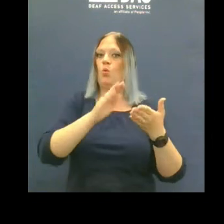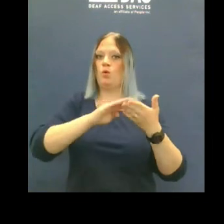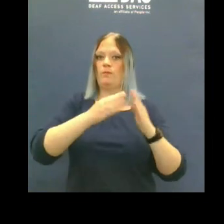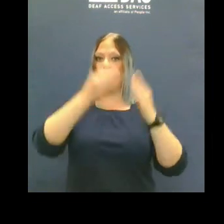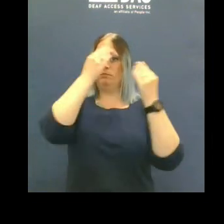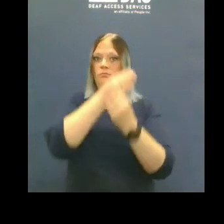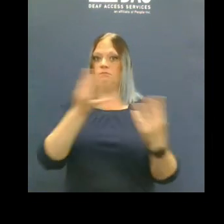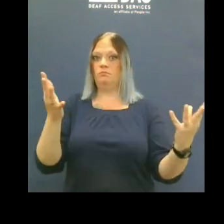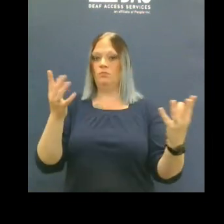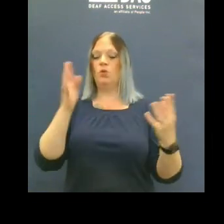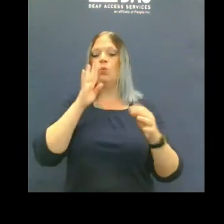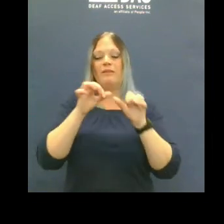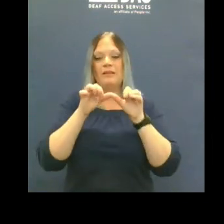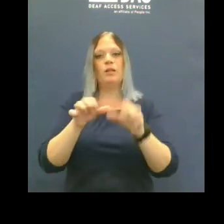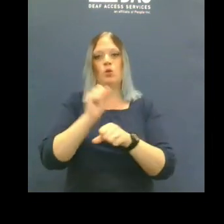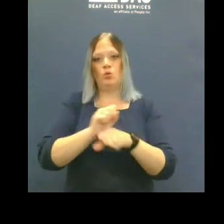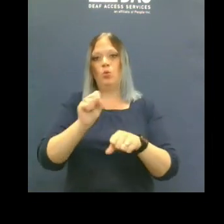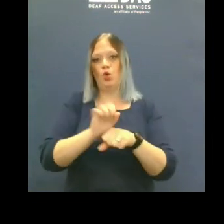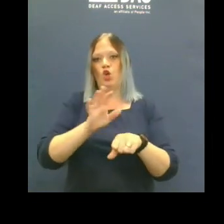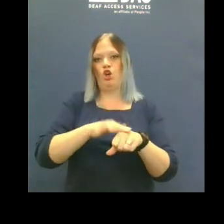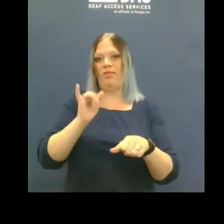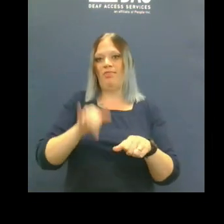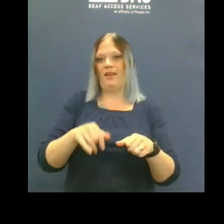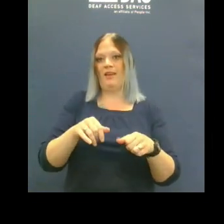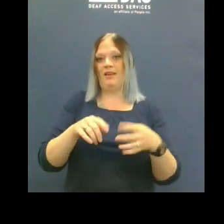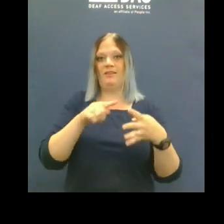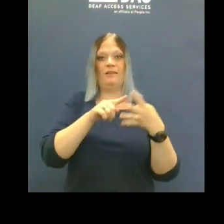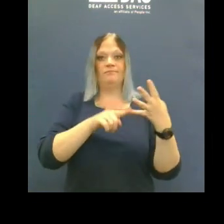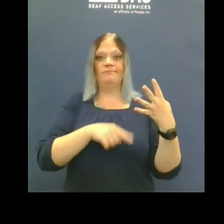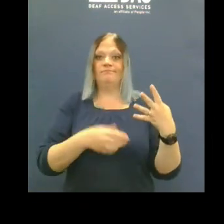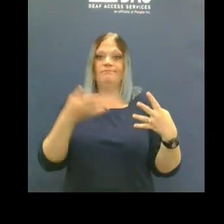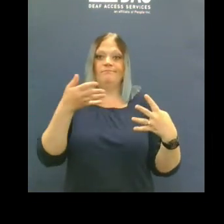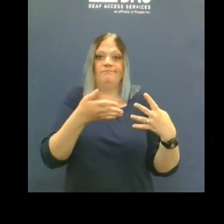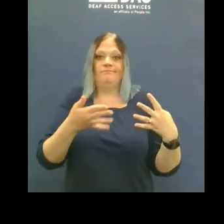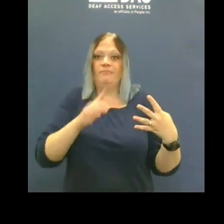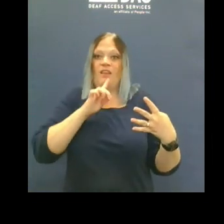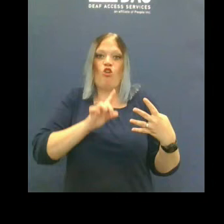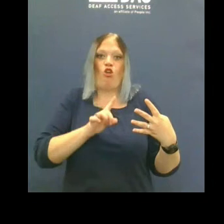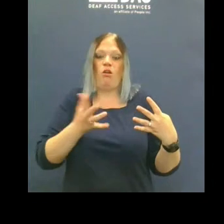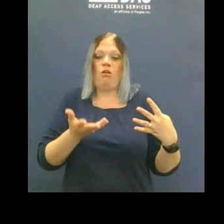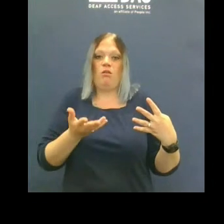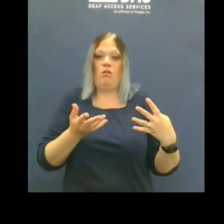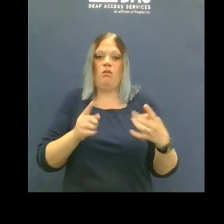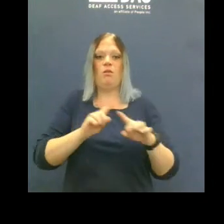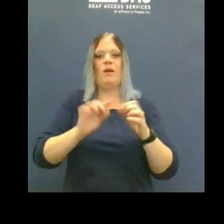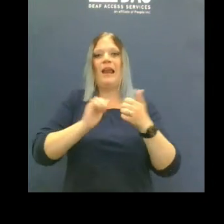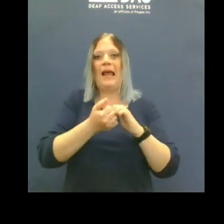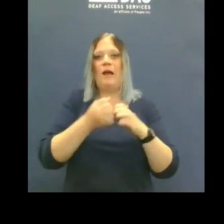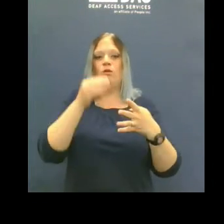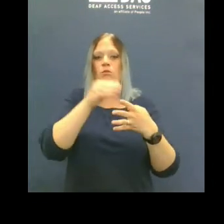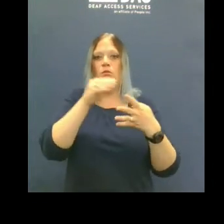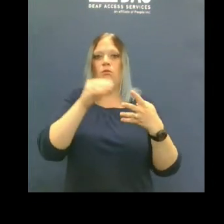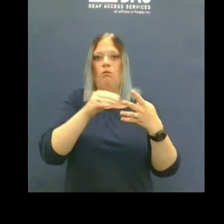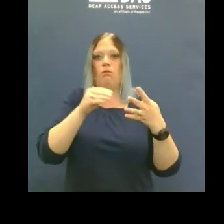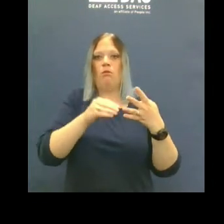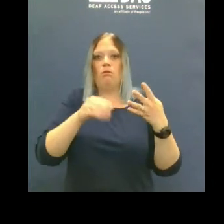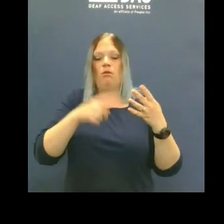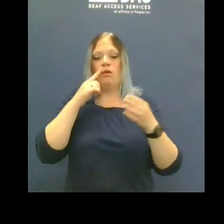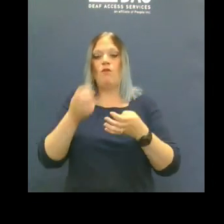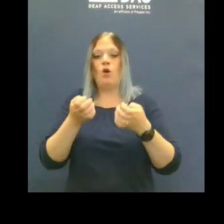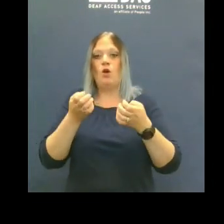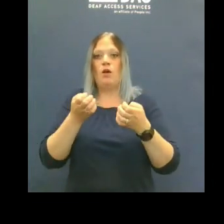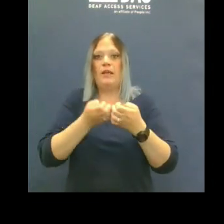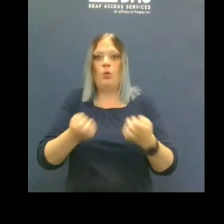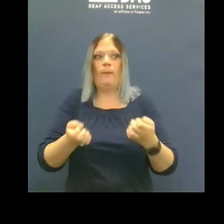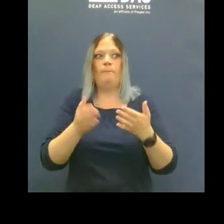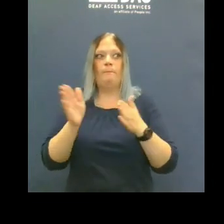we'll continue to work on these things here. The phases are what they are, but how do we get to those as far as planning and equipping and